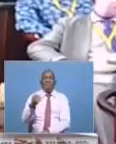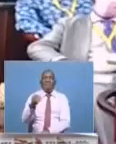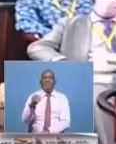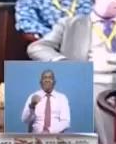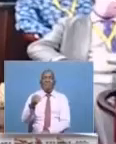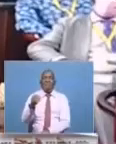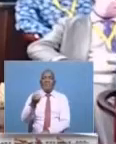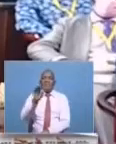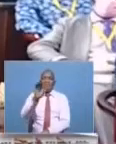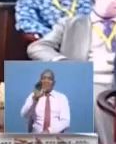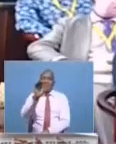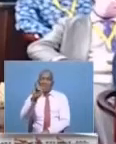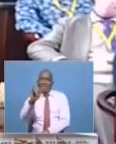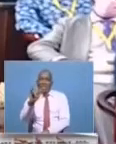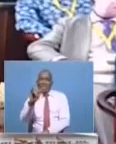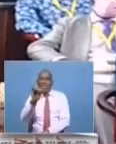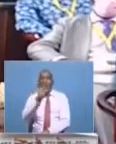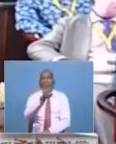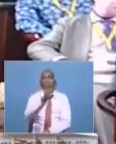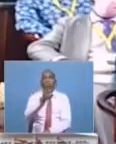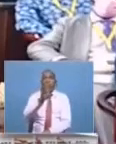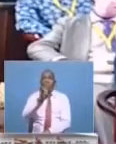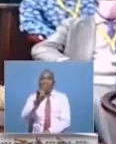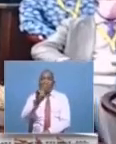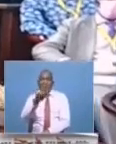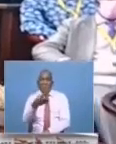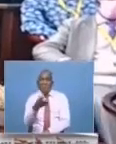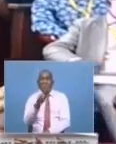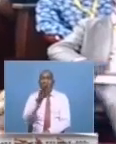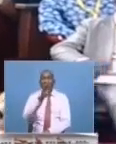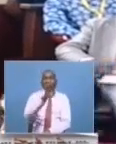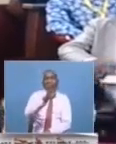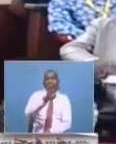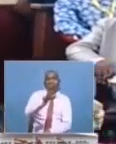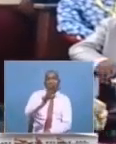of CI 47 and Order 38,